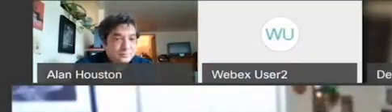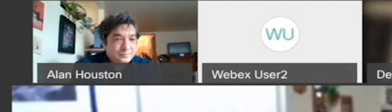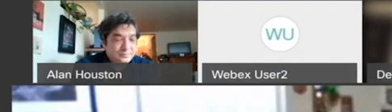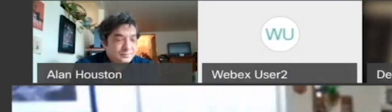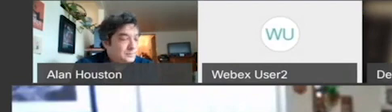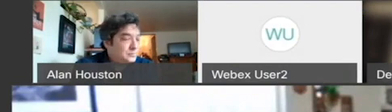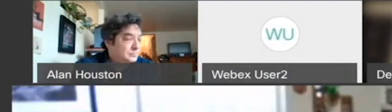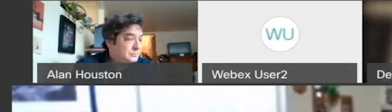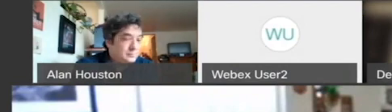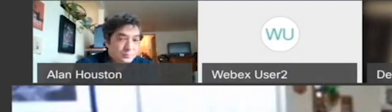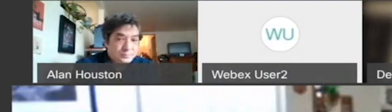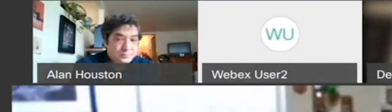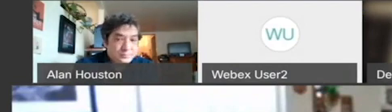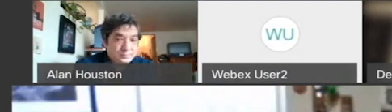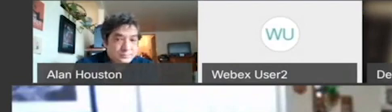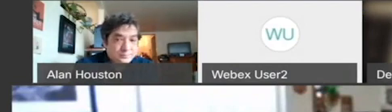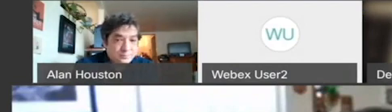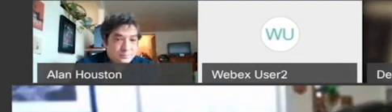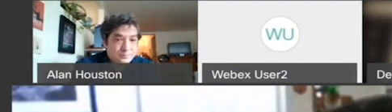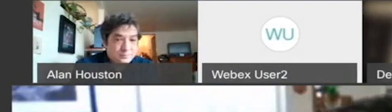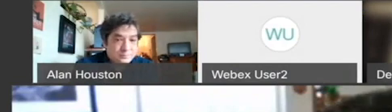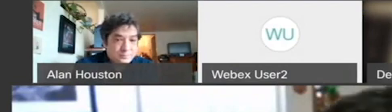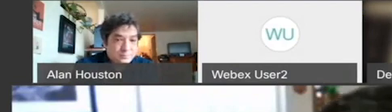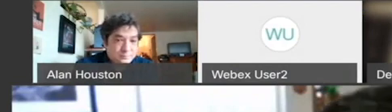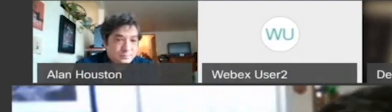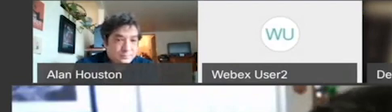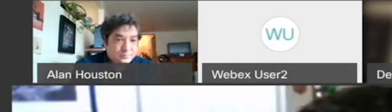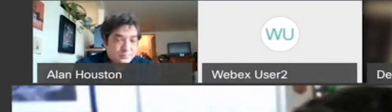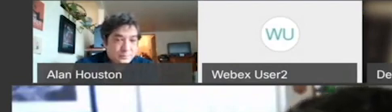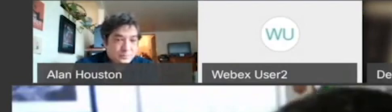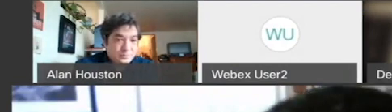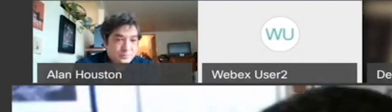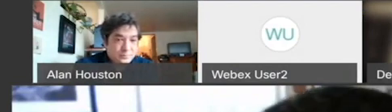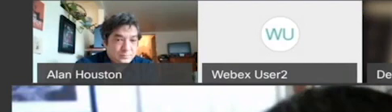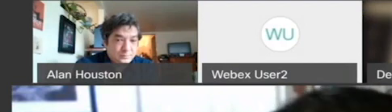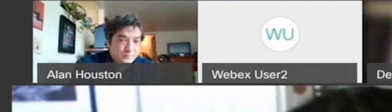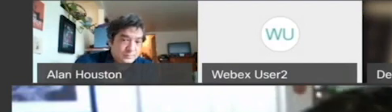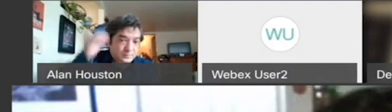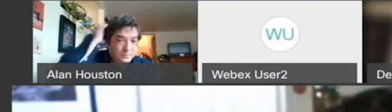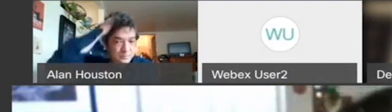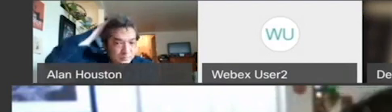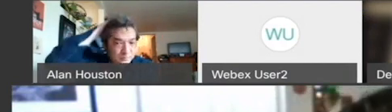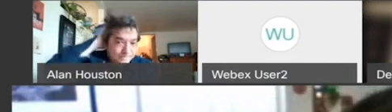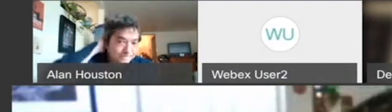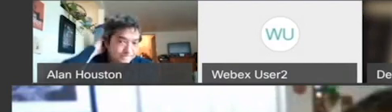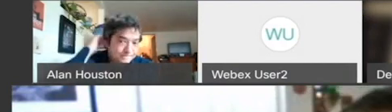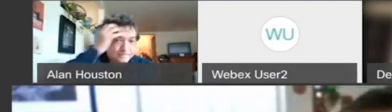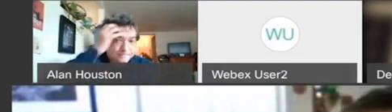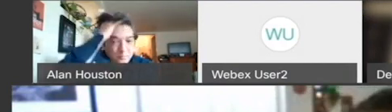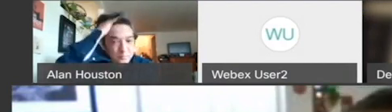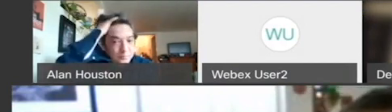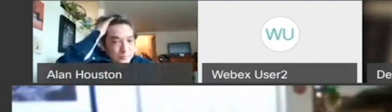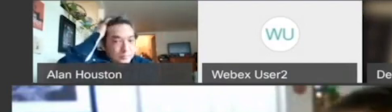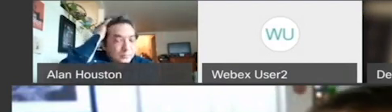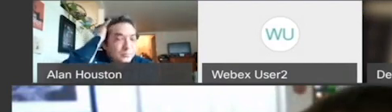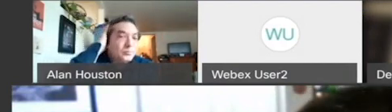I hope you are all aware, or you have a sense after viewing this, of the clarity and the knowledge